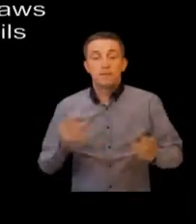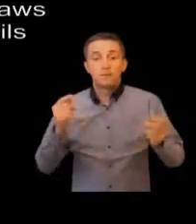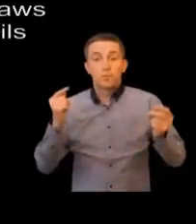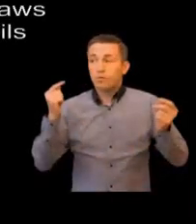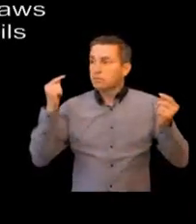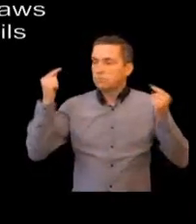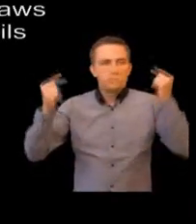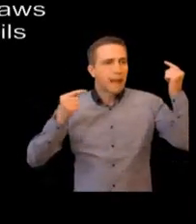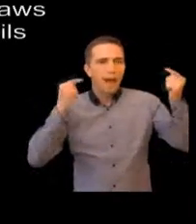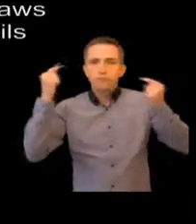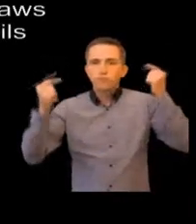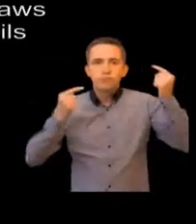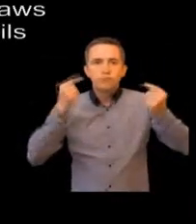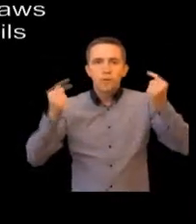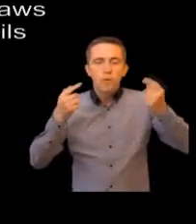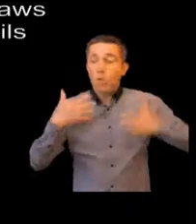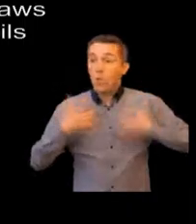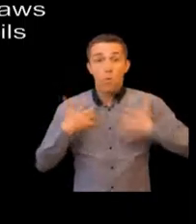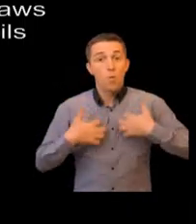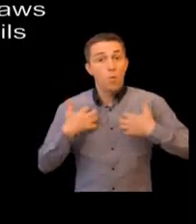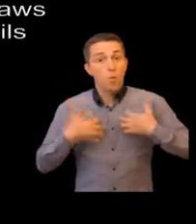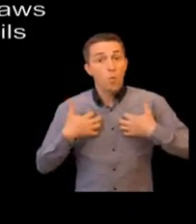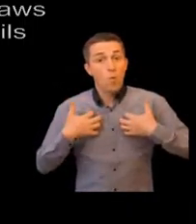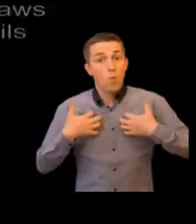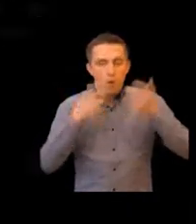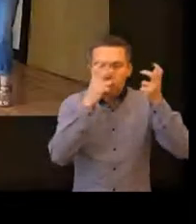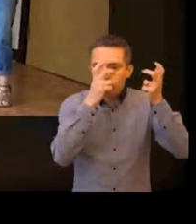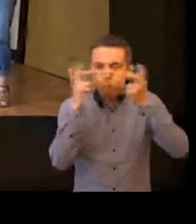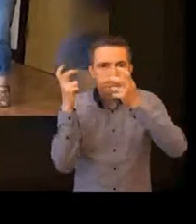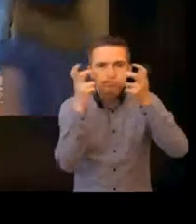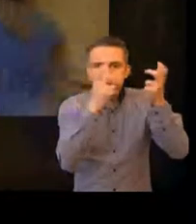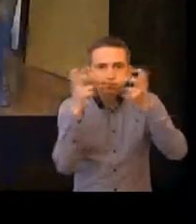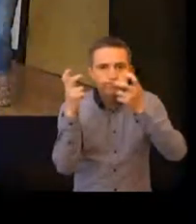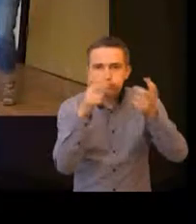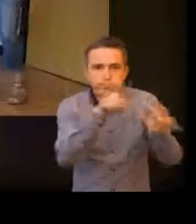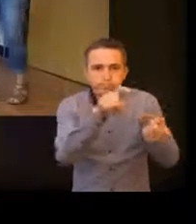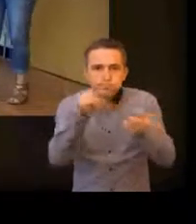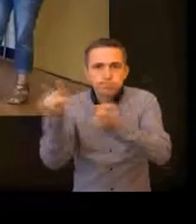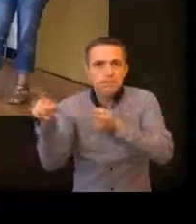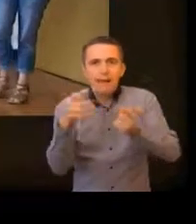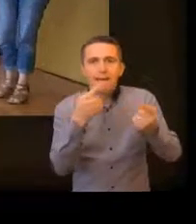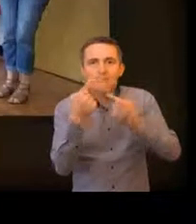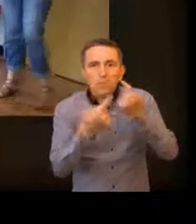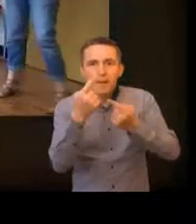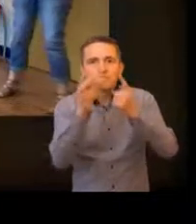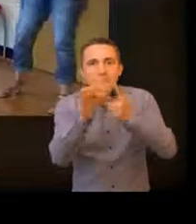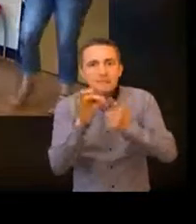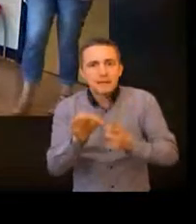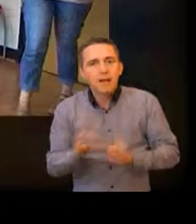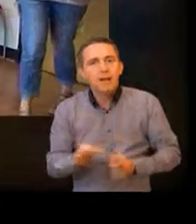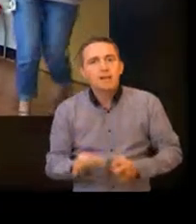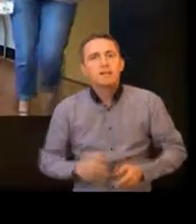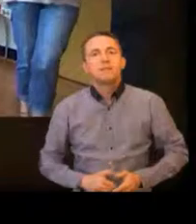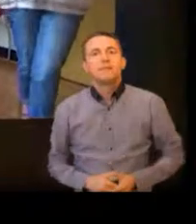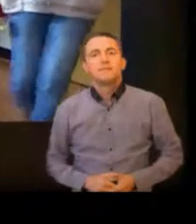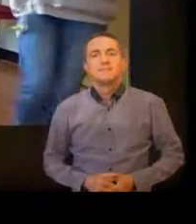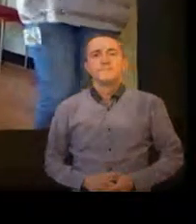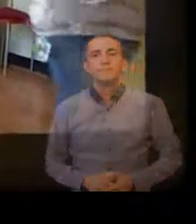A large bubble wand is being waved around. Emma jumps up and reaches out to try and catch the